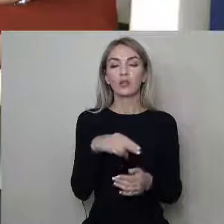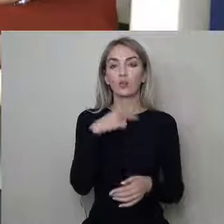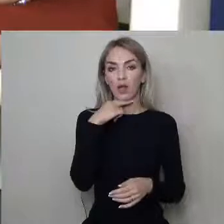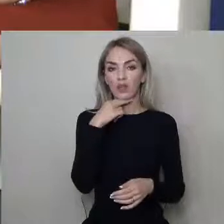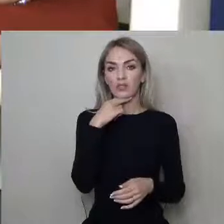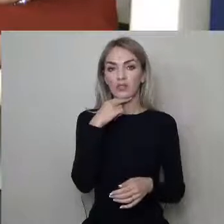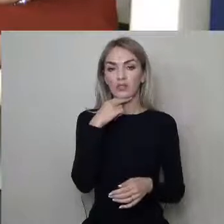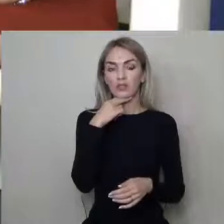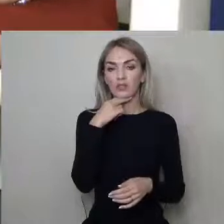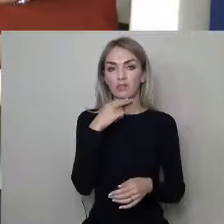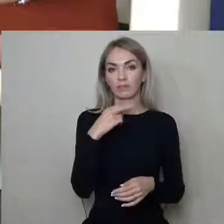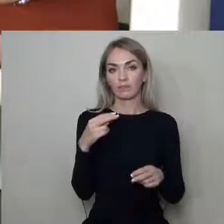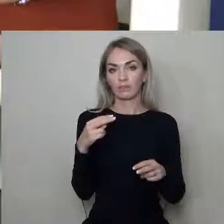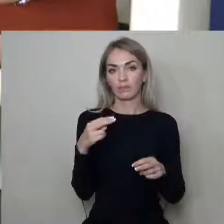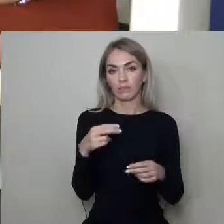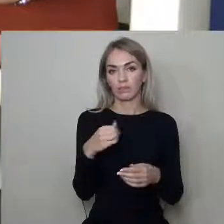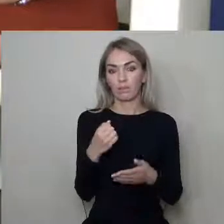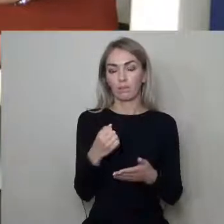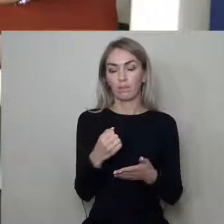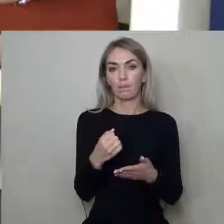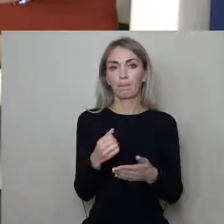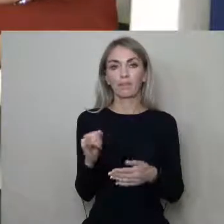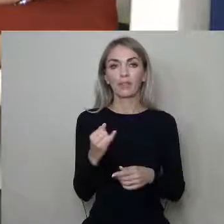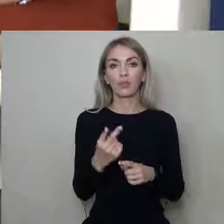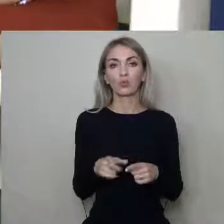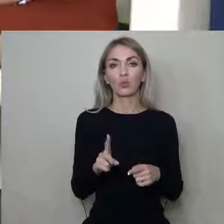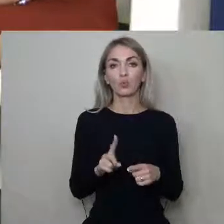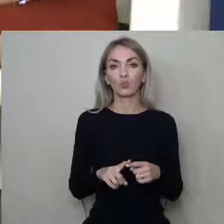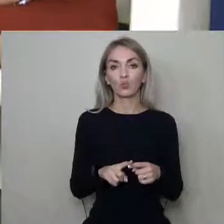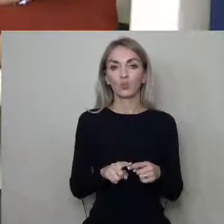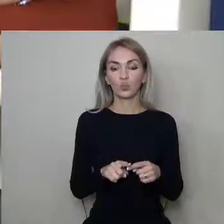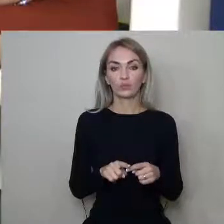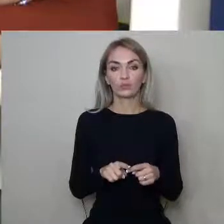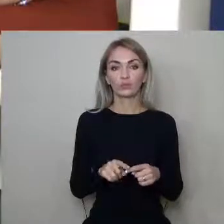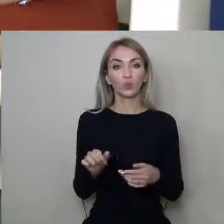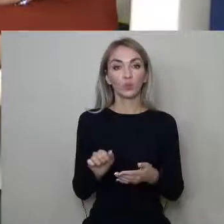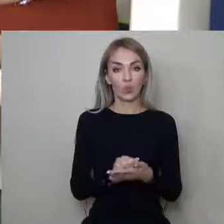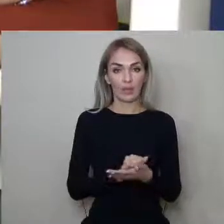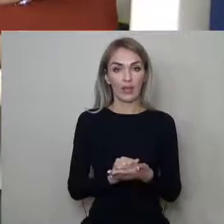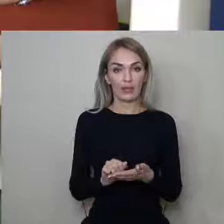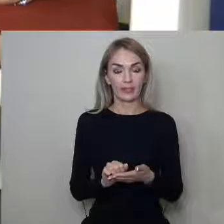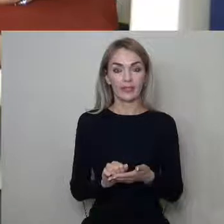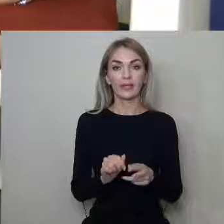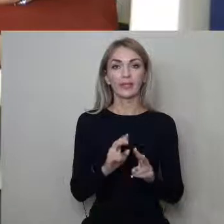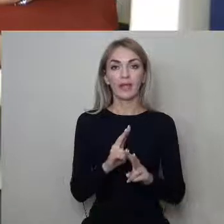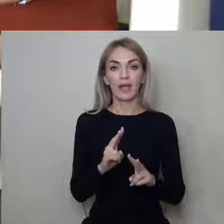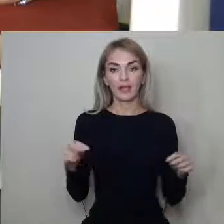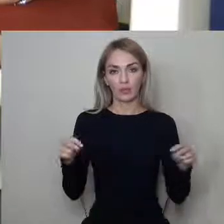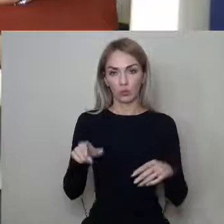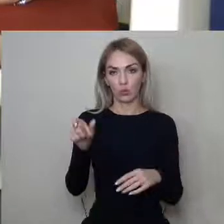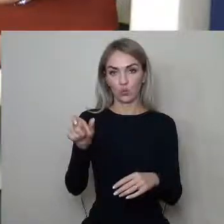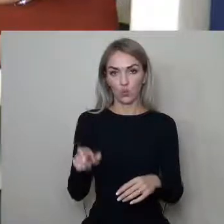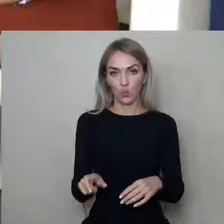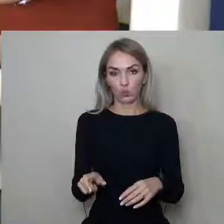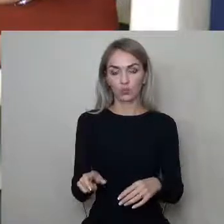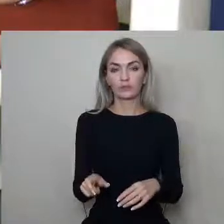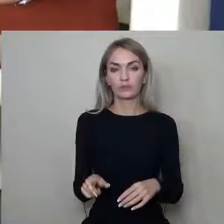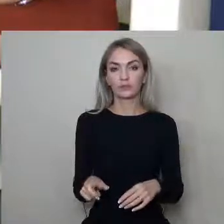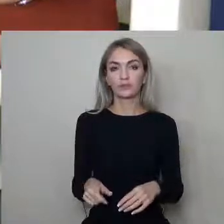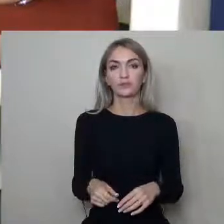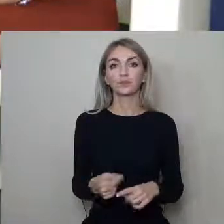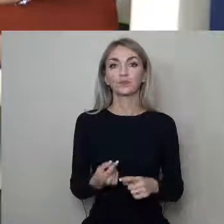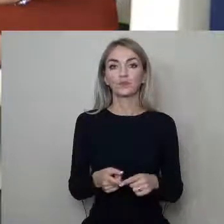confirm the powers. So the ID would be sufficient in this case. And that's very important. Well, the ID and